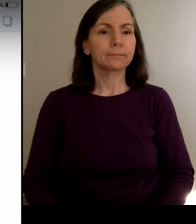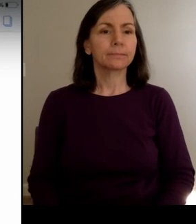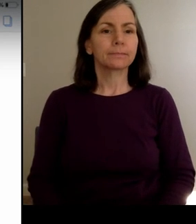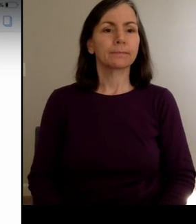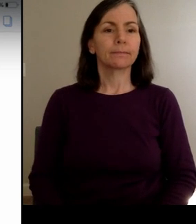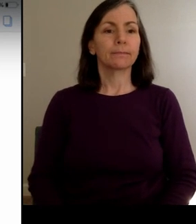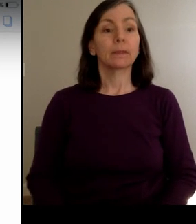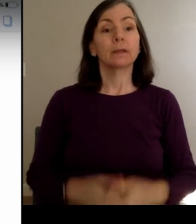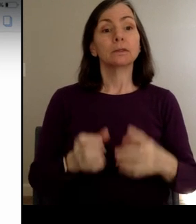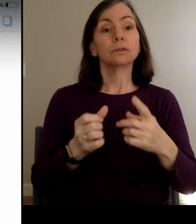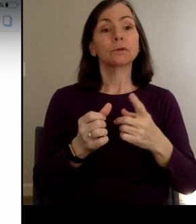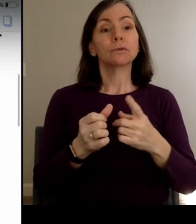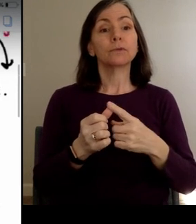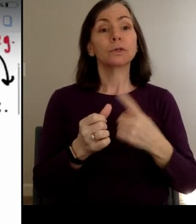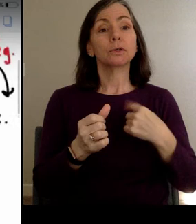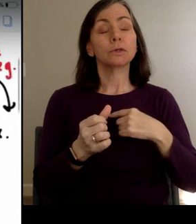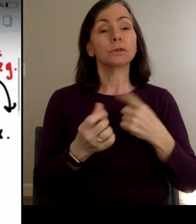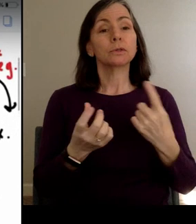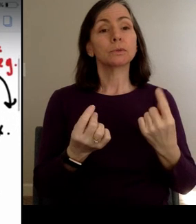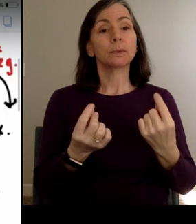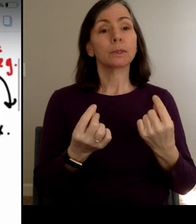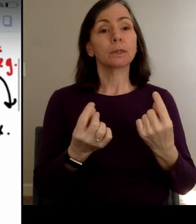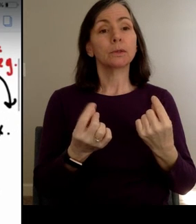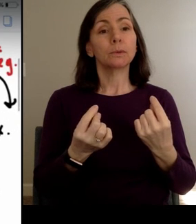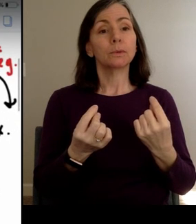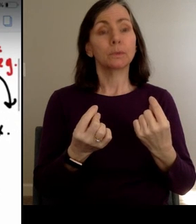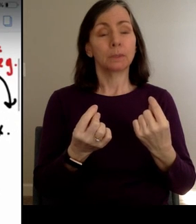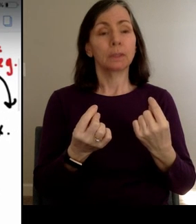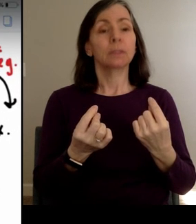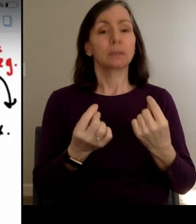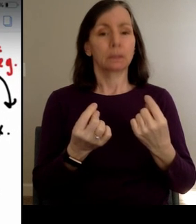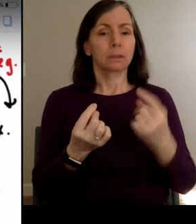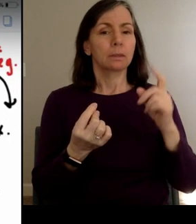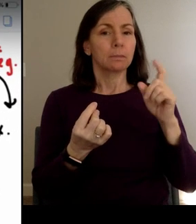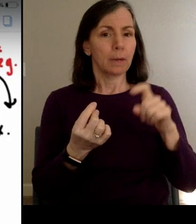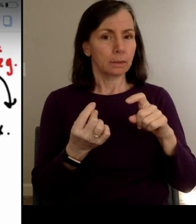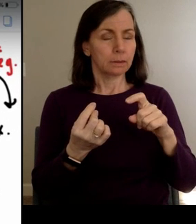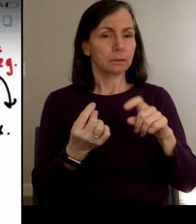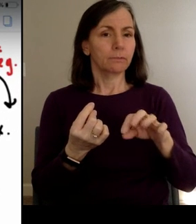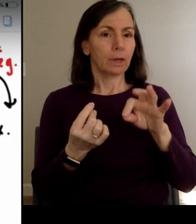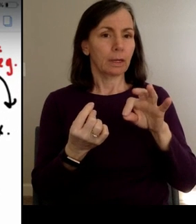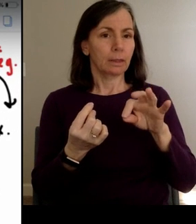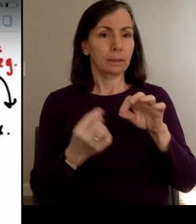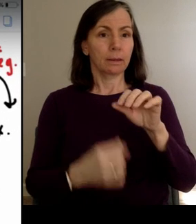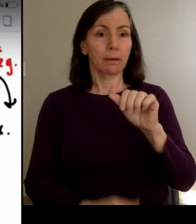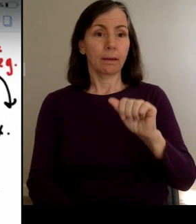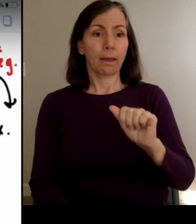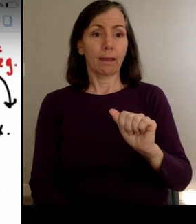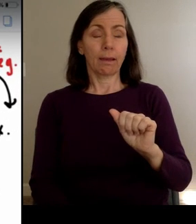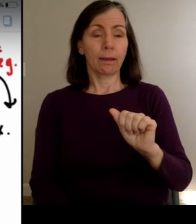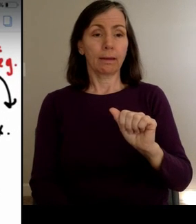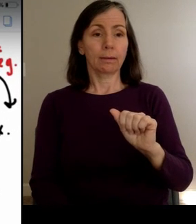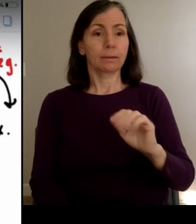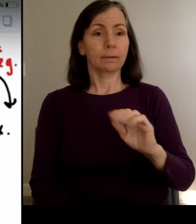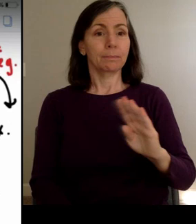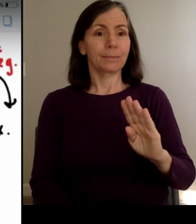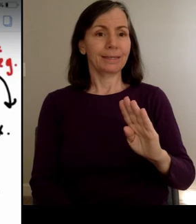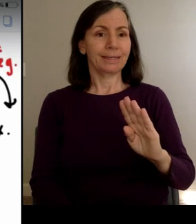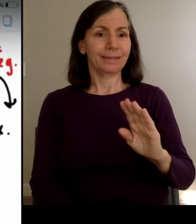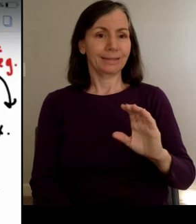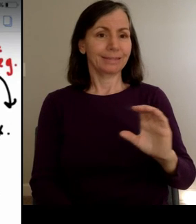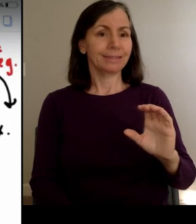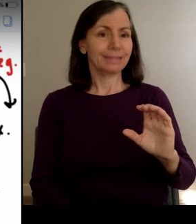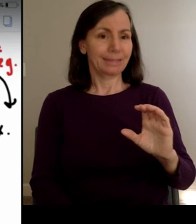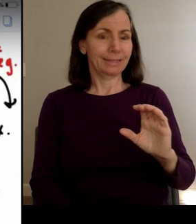So the first thing that we want to do is we need to find our A, our B, and